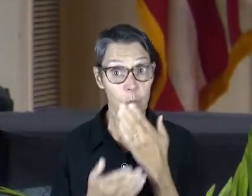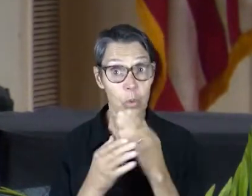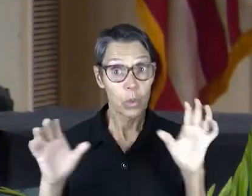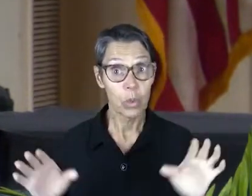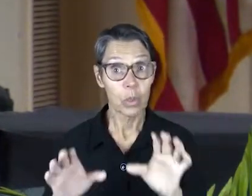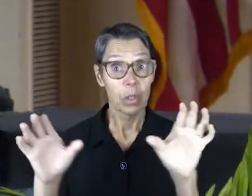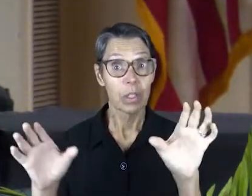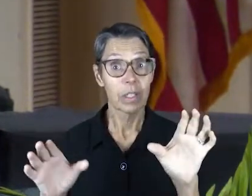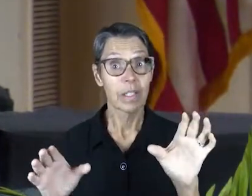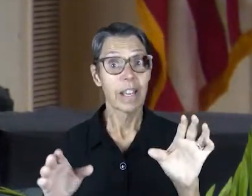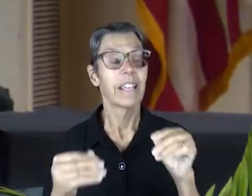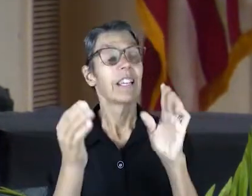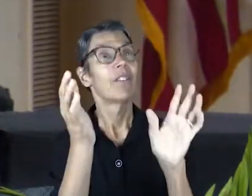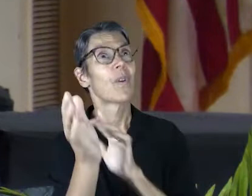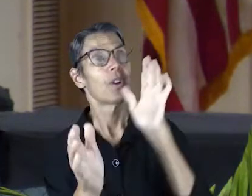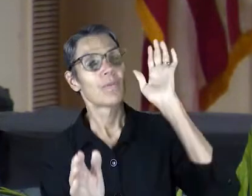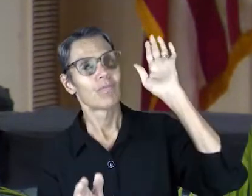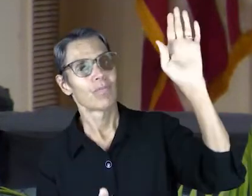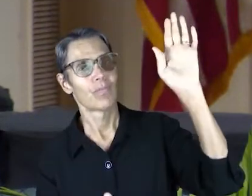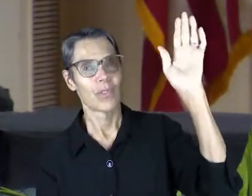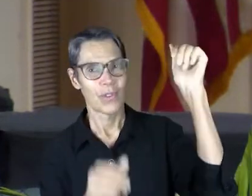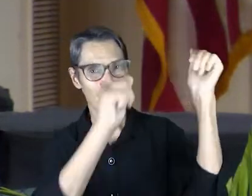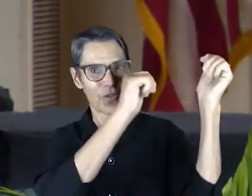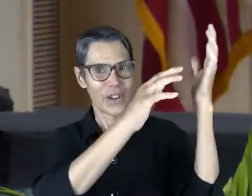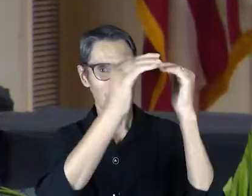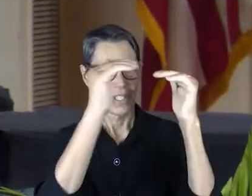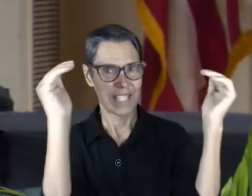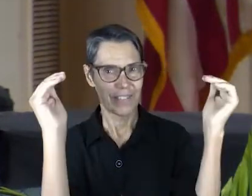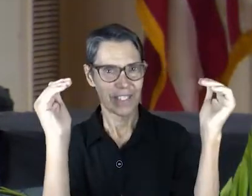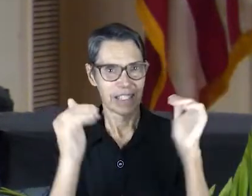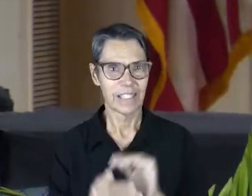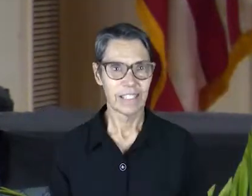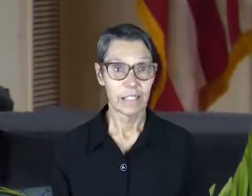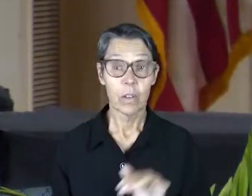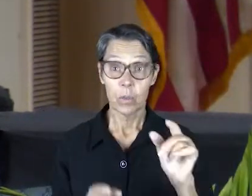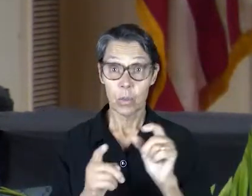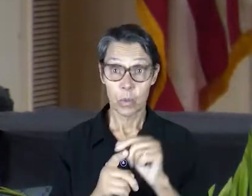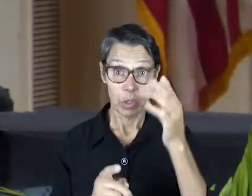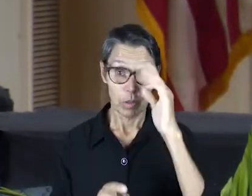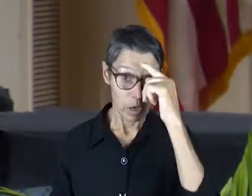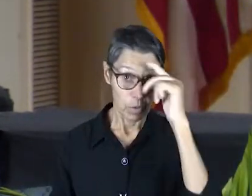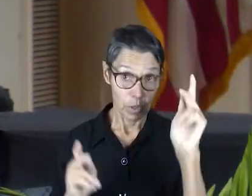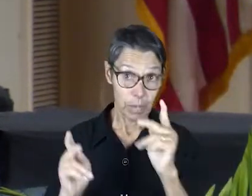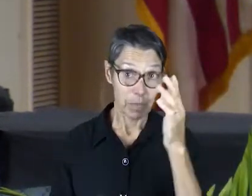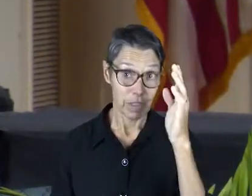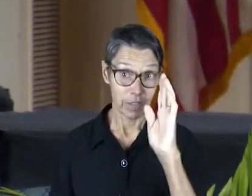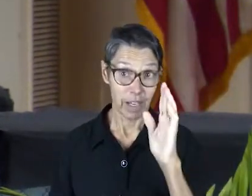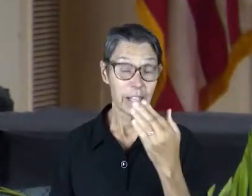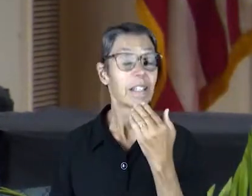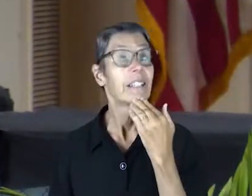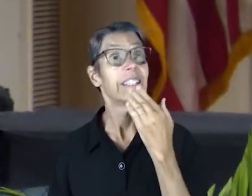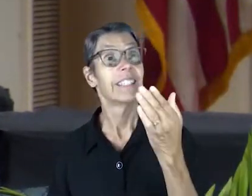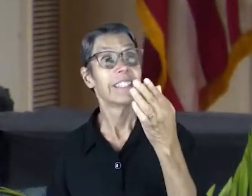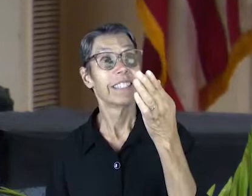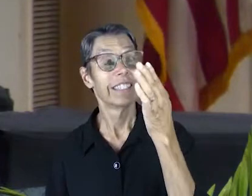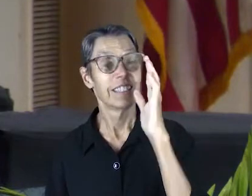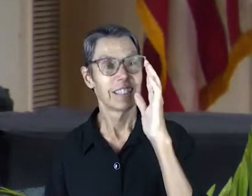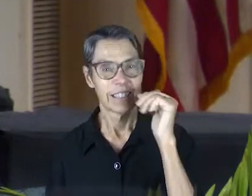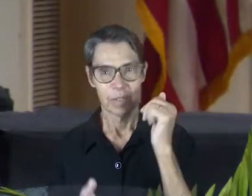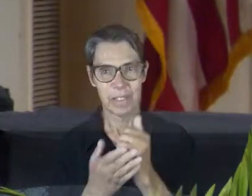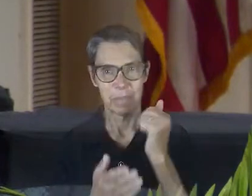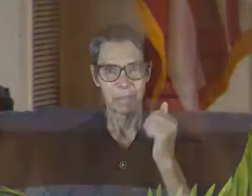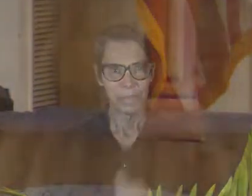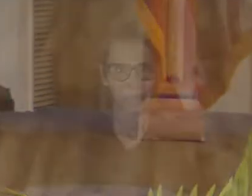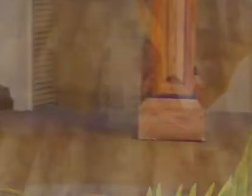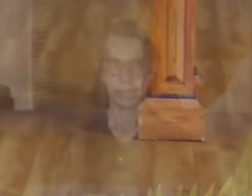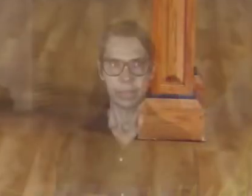give glory to your Father in heaven. These are the words of God for the people of God. Thanks be to God.